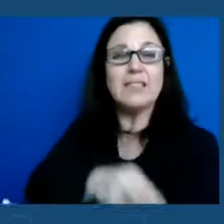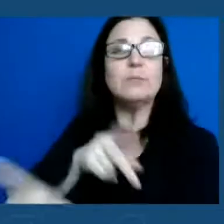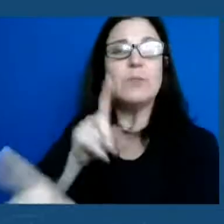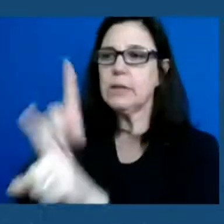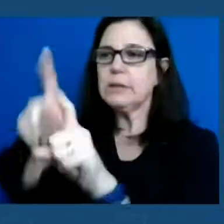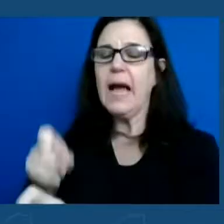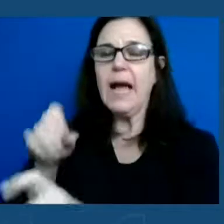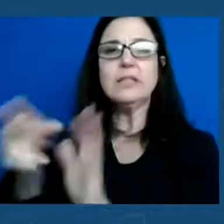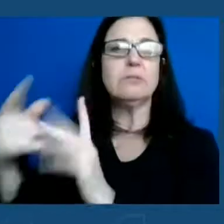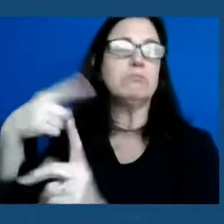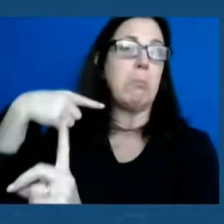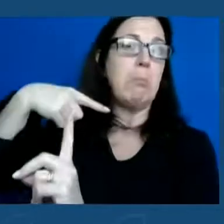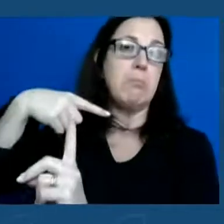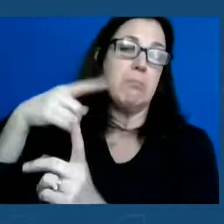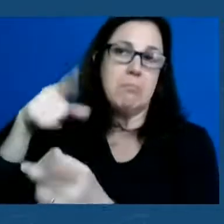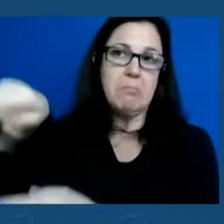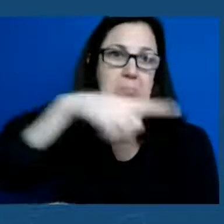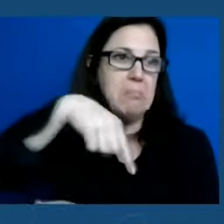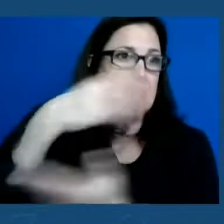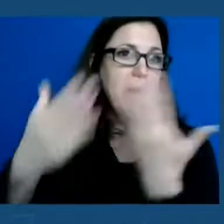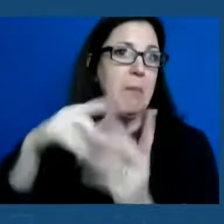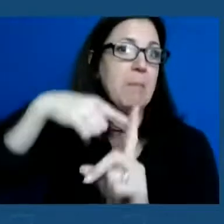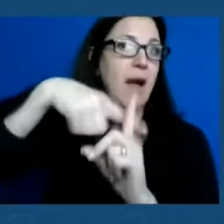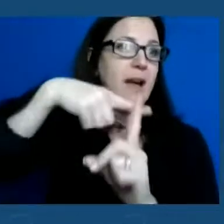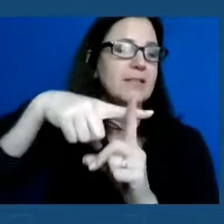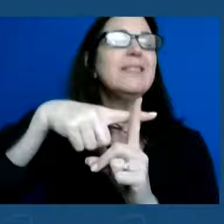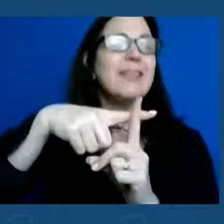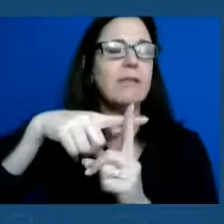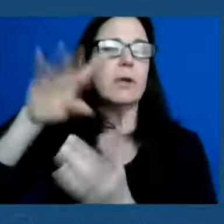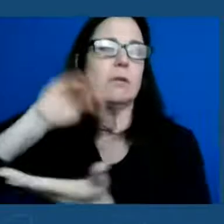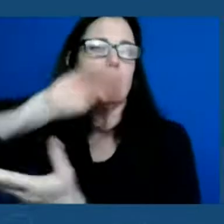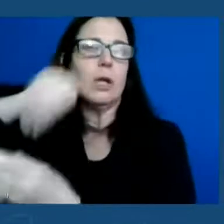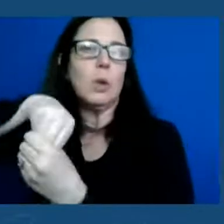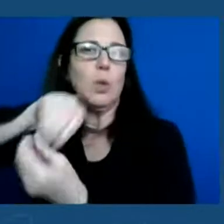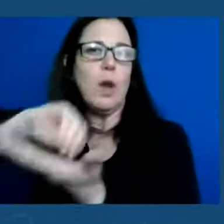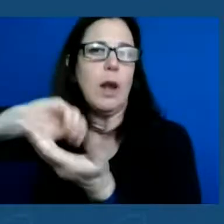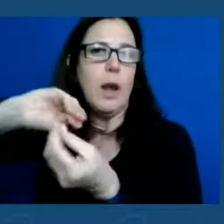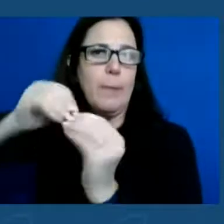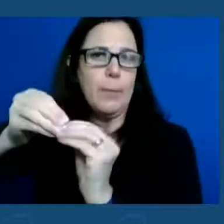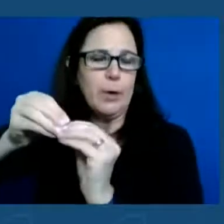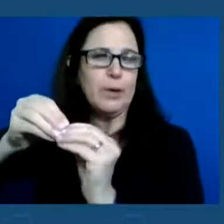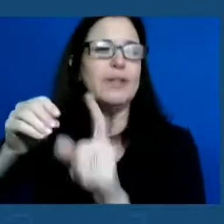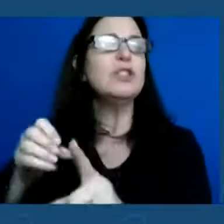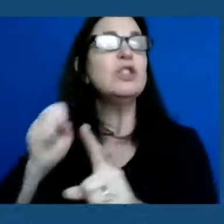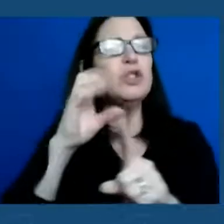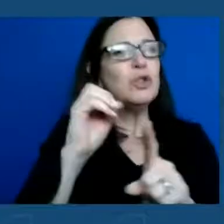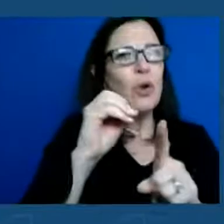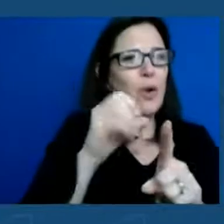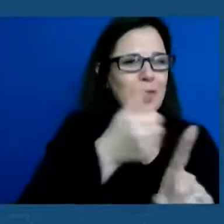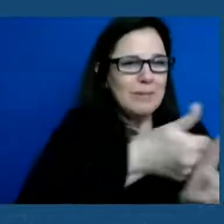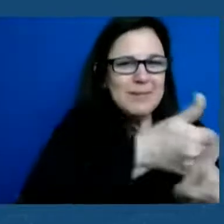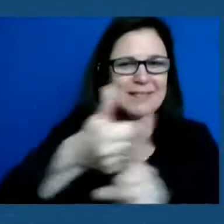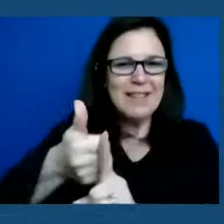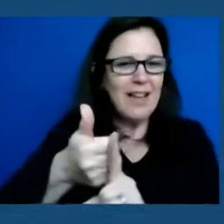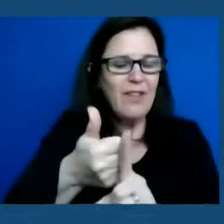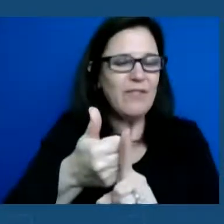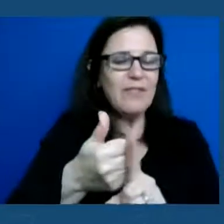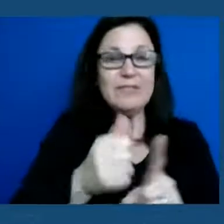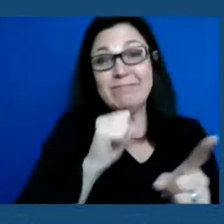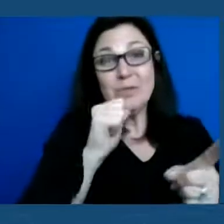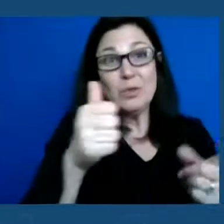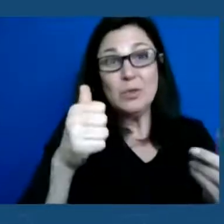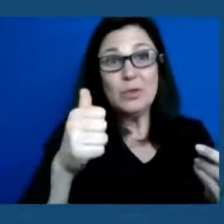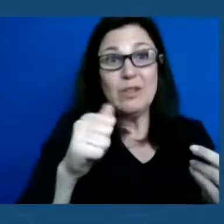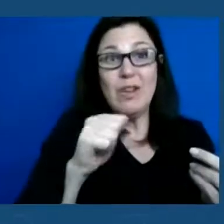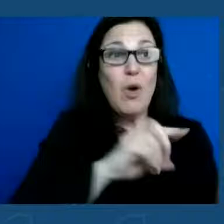hospitalized. So we always want to break that out and report that about half the cases statewide are asymptomatic COVID. They just happen to be COVID.